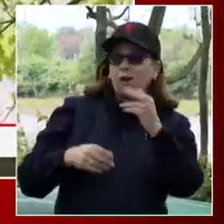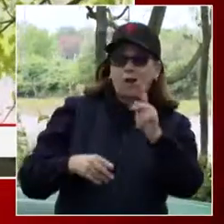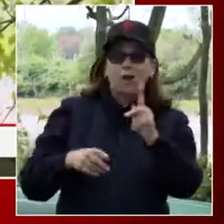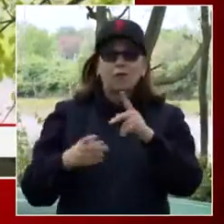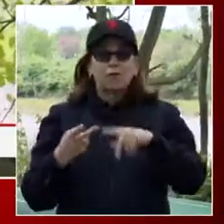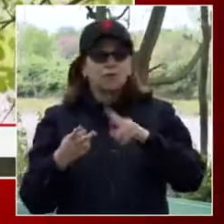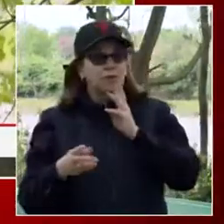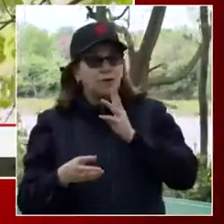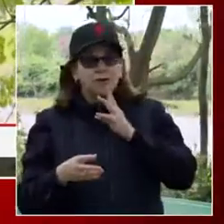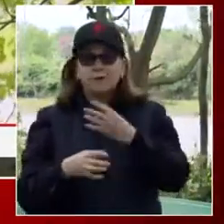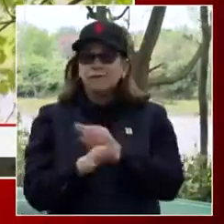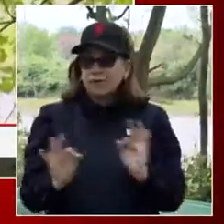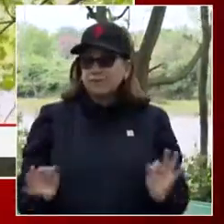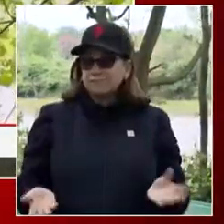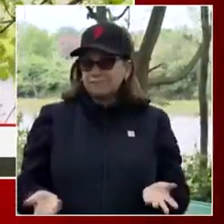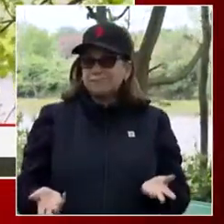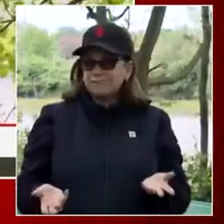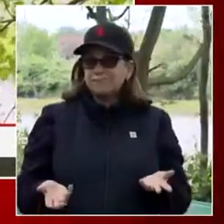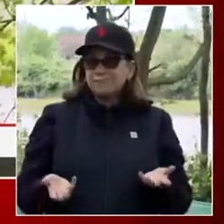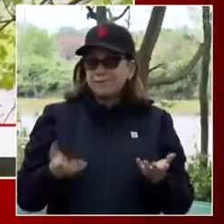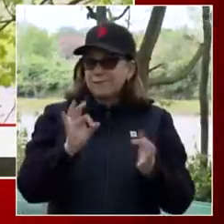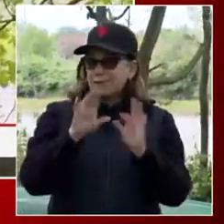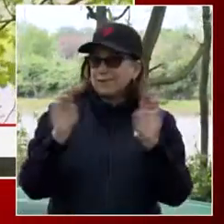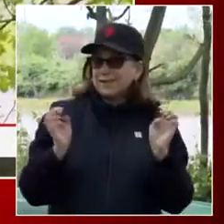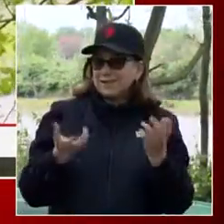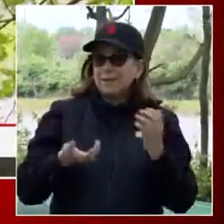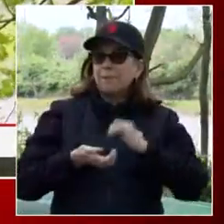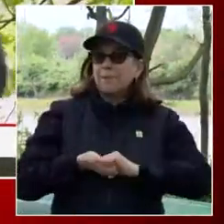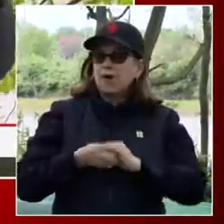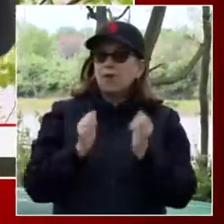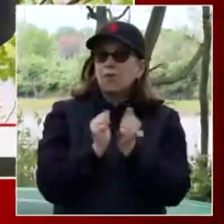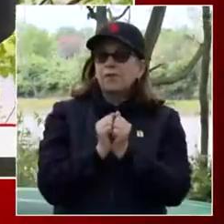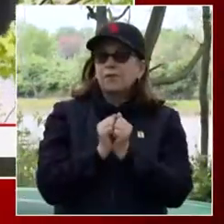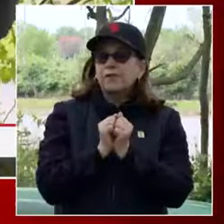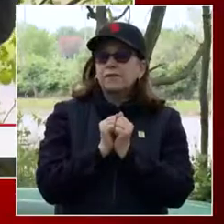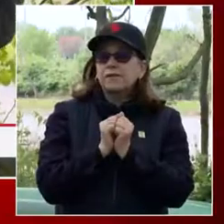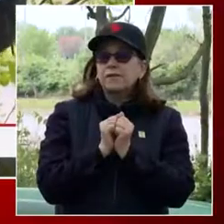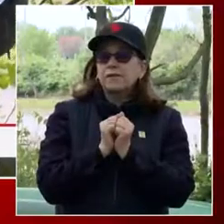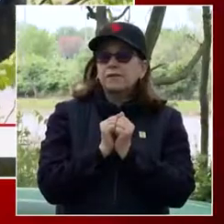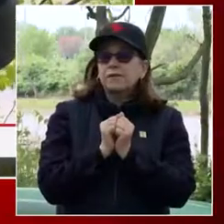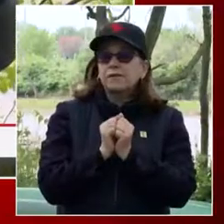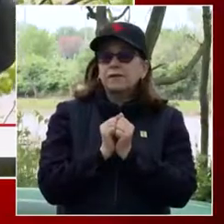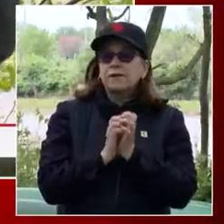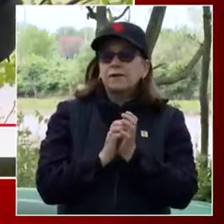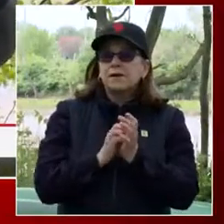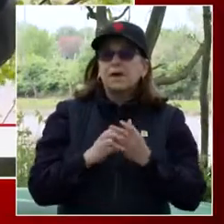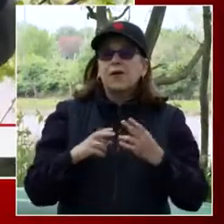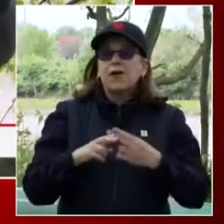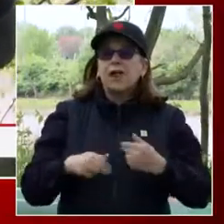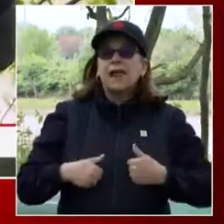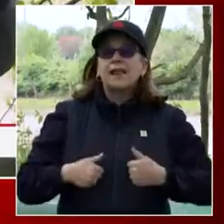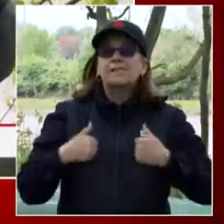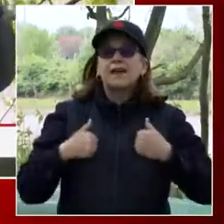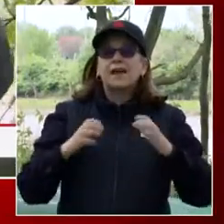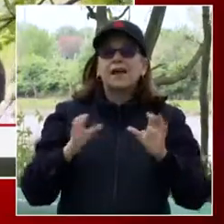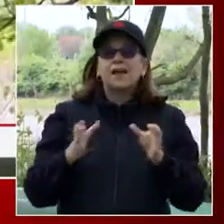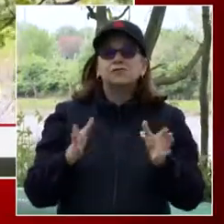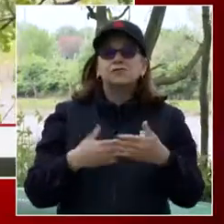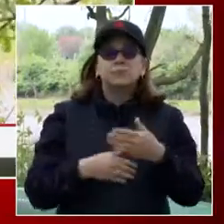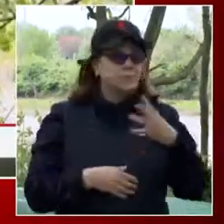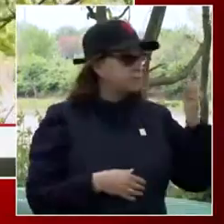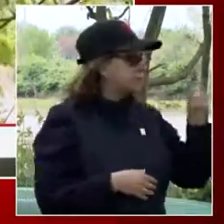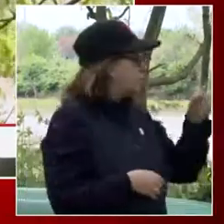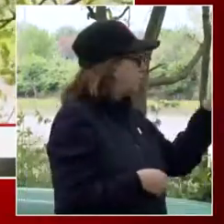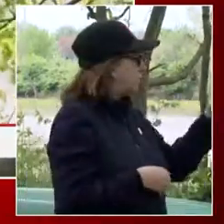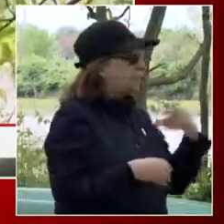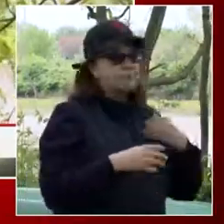partnership with the with Living Classrooms, we're putting in a public dock that will always be free, and we're partnering